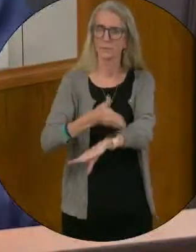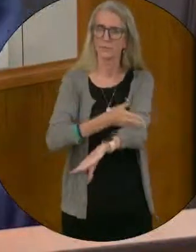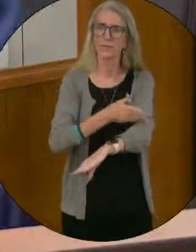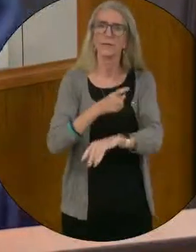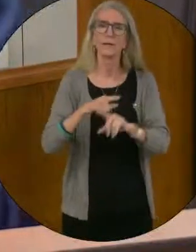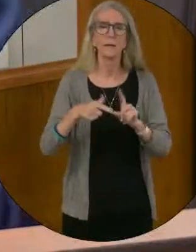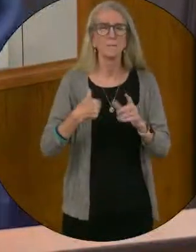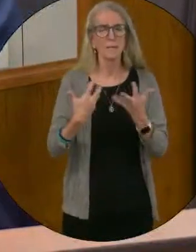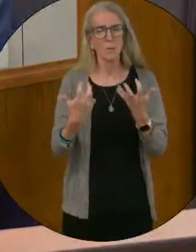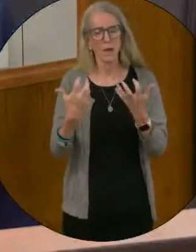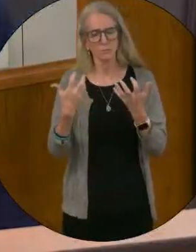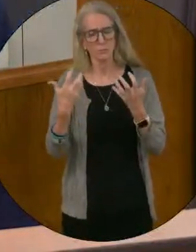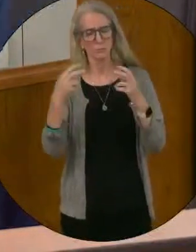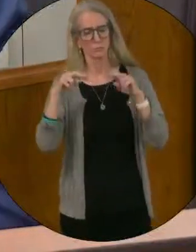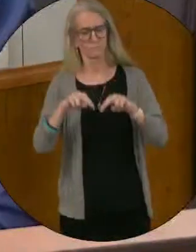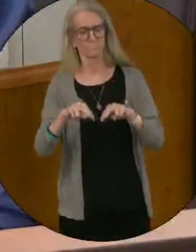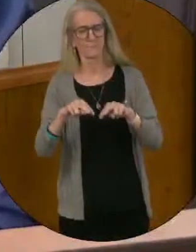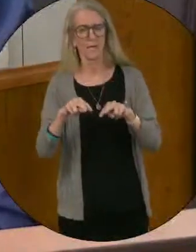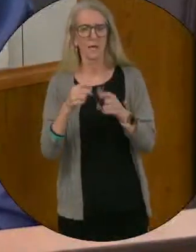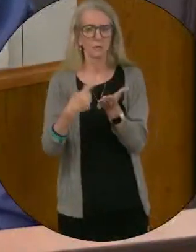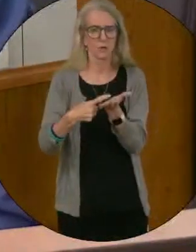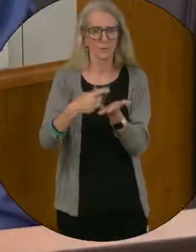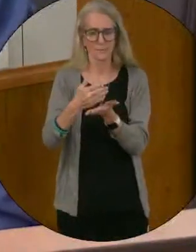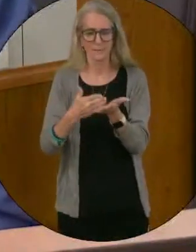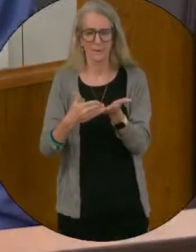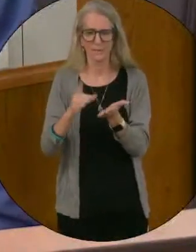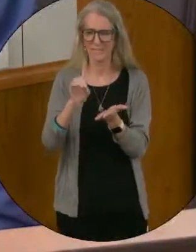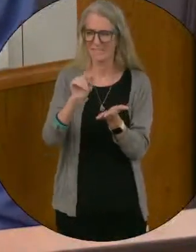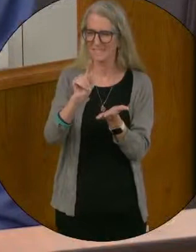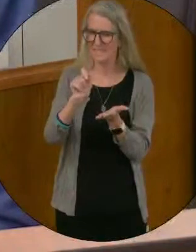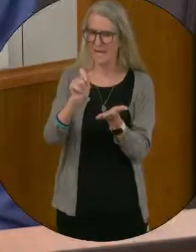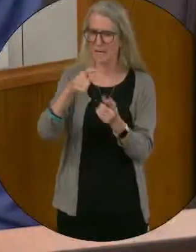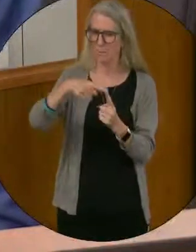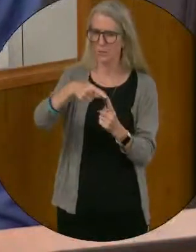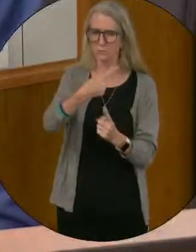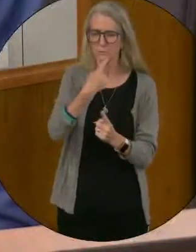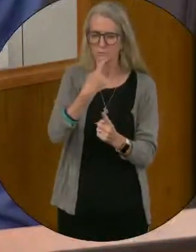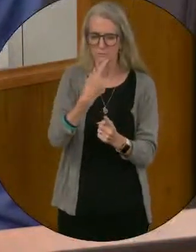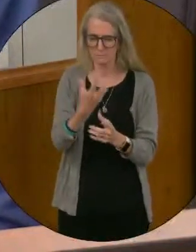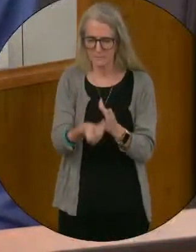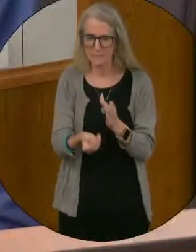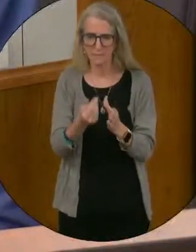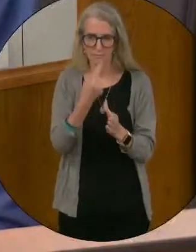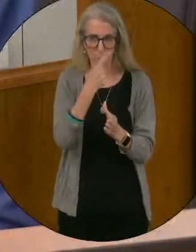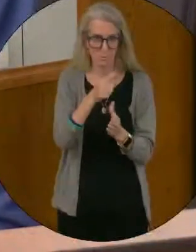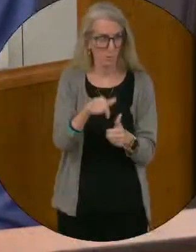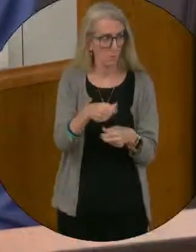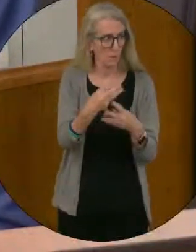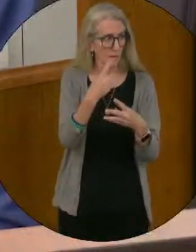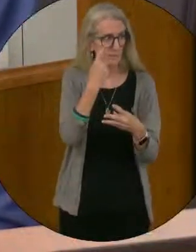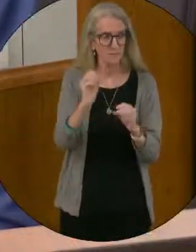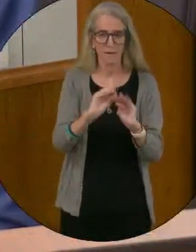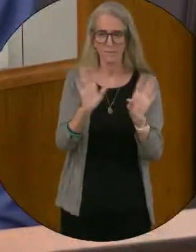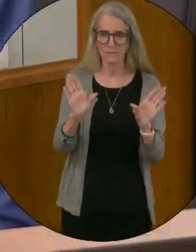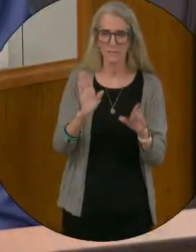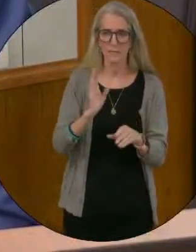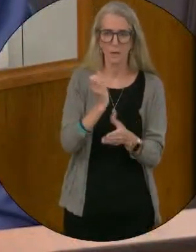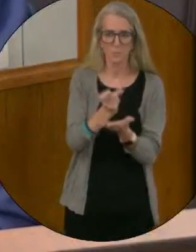want to talk about some of the data points that you see missing. We didn't want to pull it out because obviously the template that was approved by the board